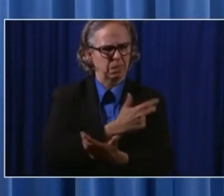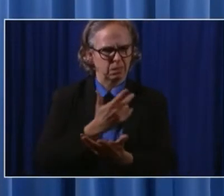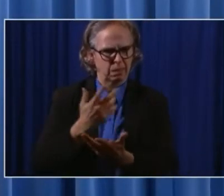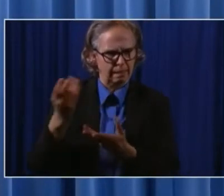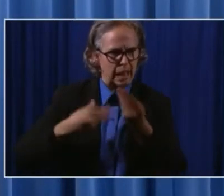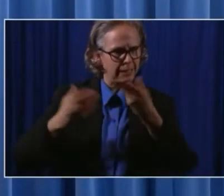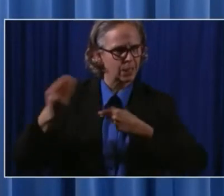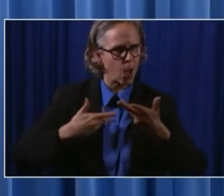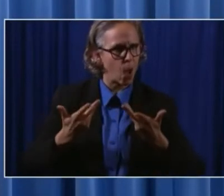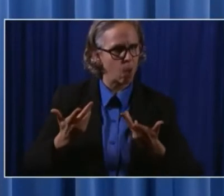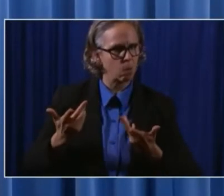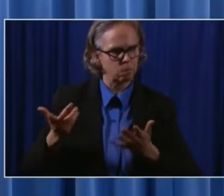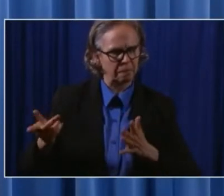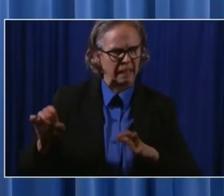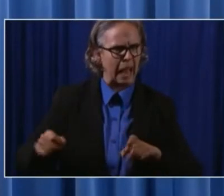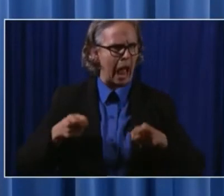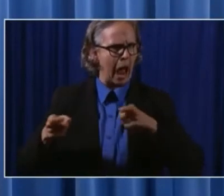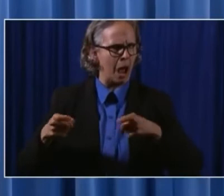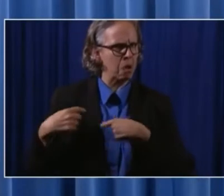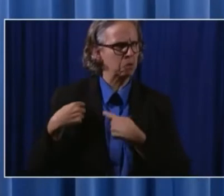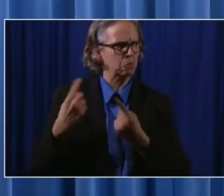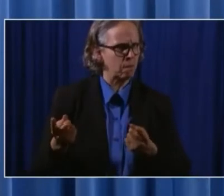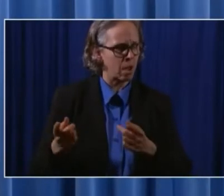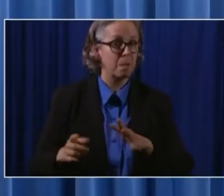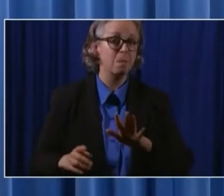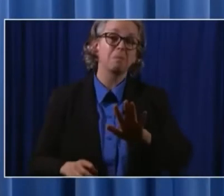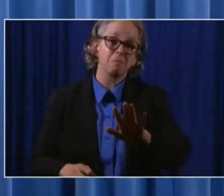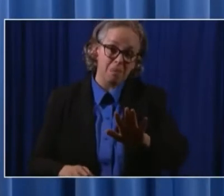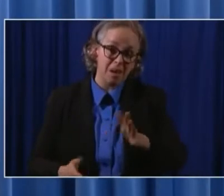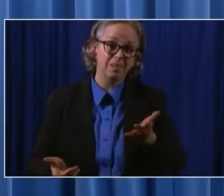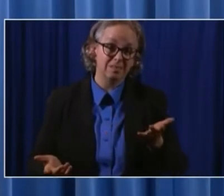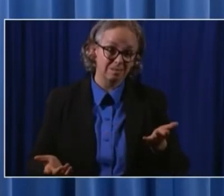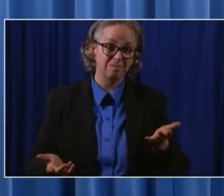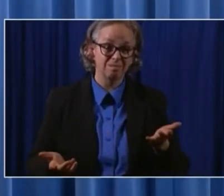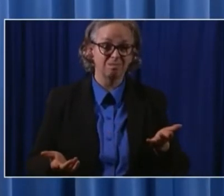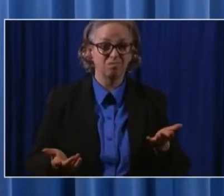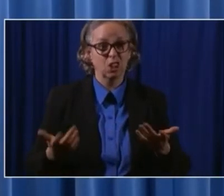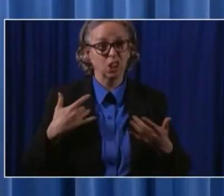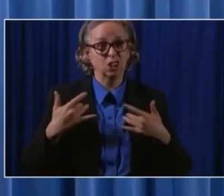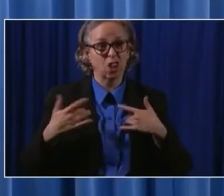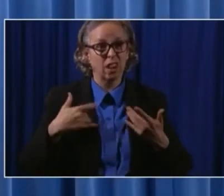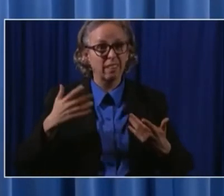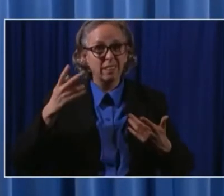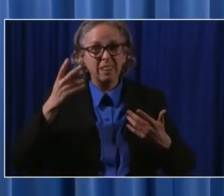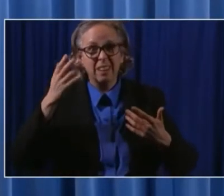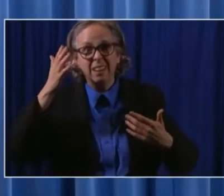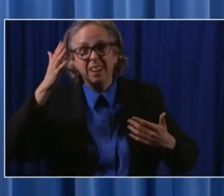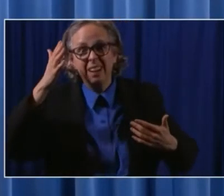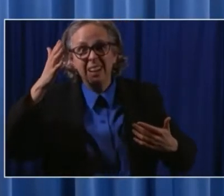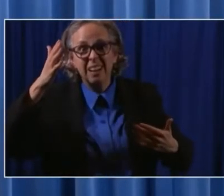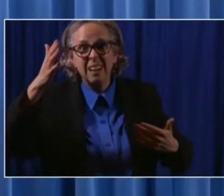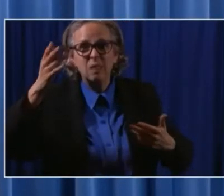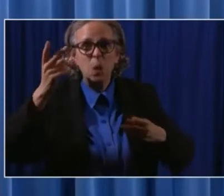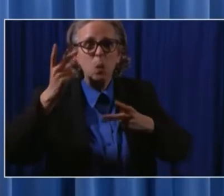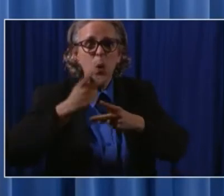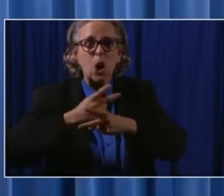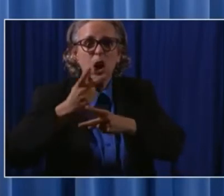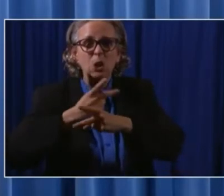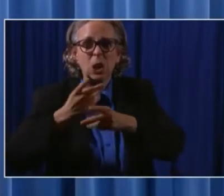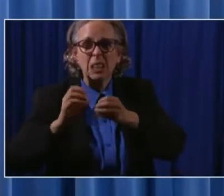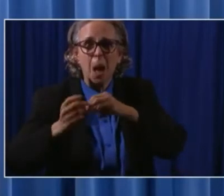but they always are concerned about what happens if we have spikes and if the